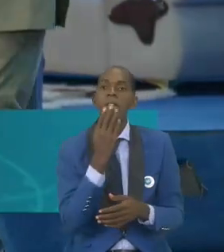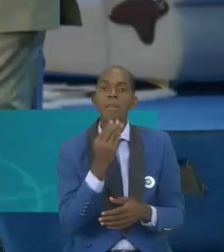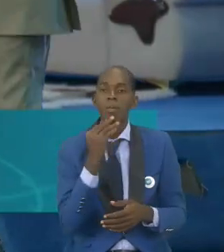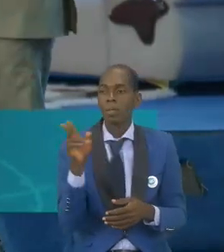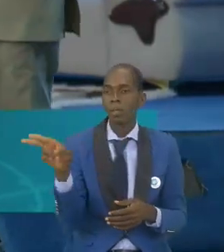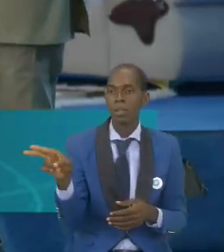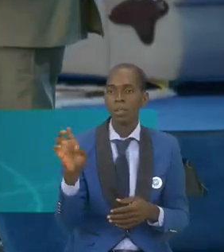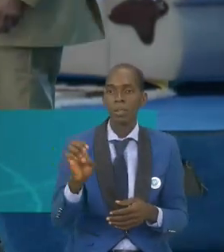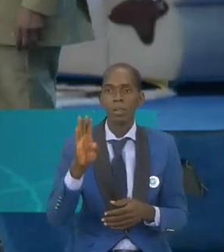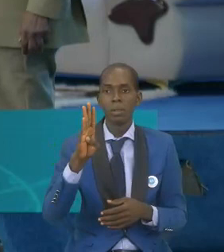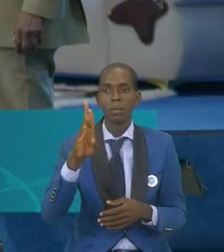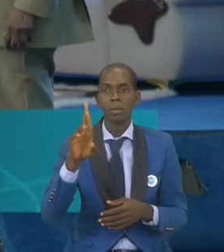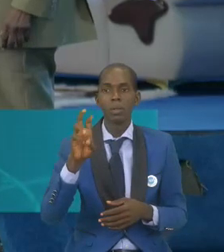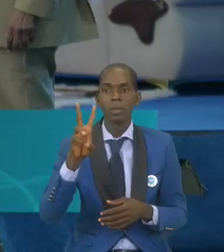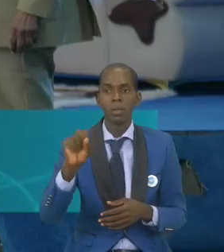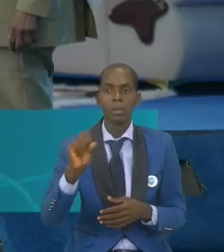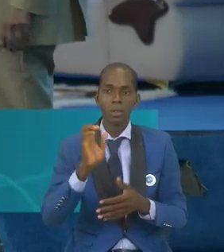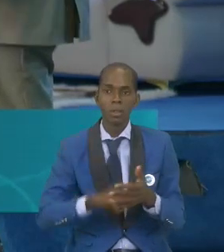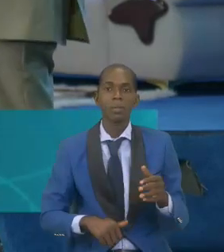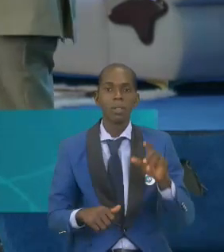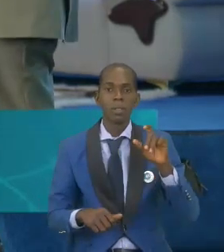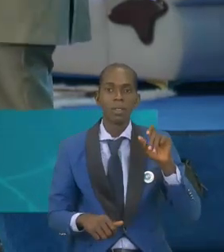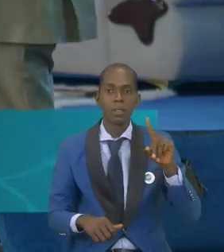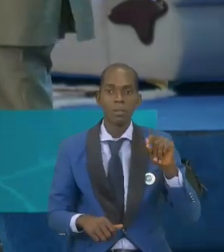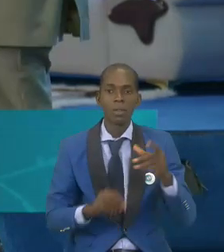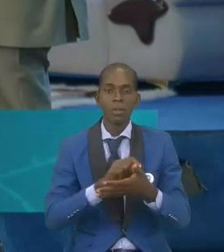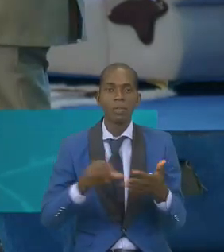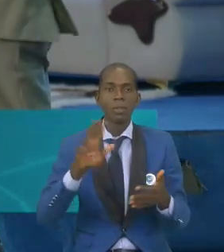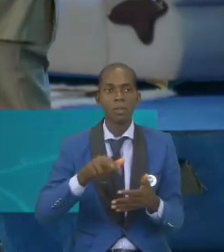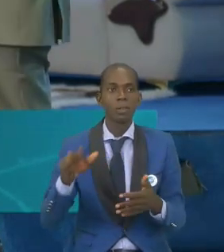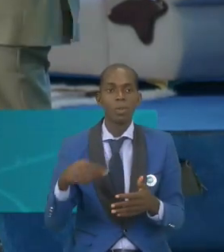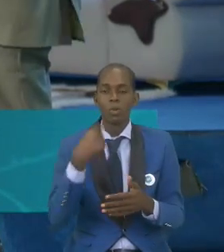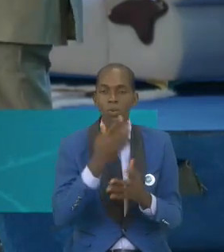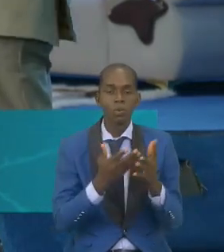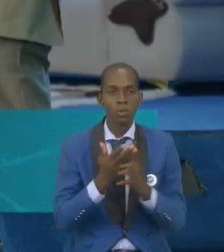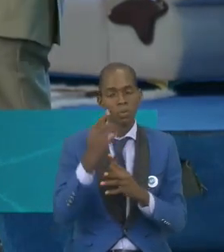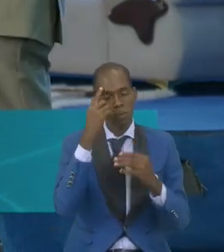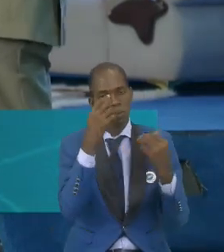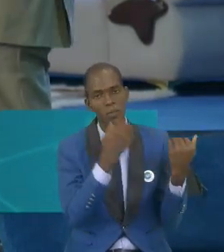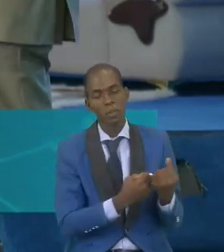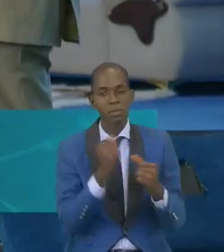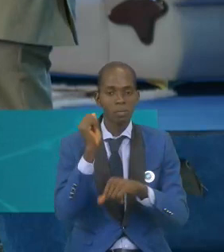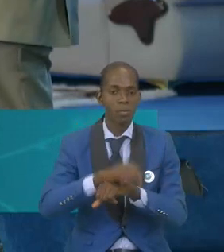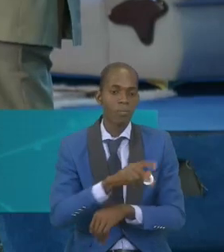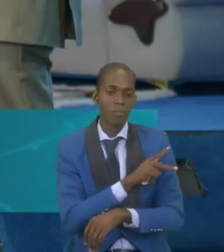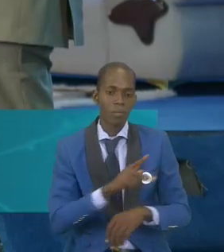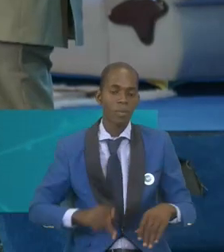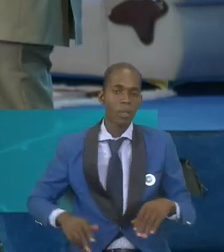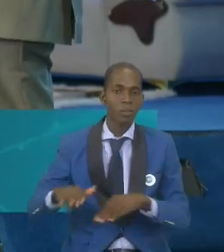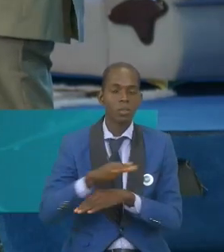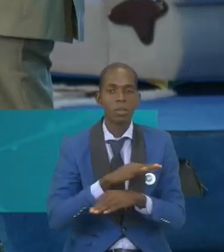verse 33, who through faith subdued kingdoms, wrought